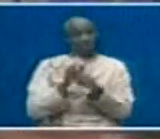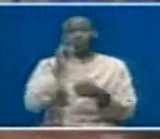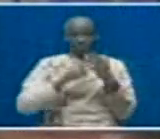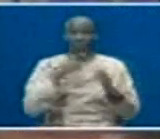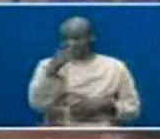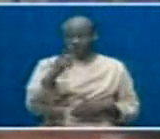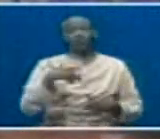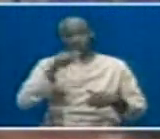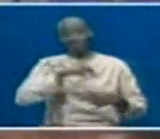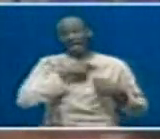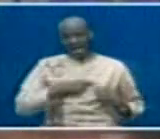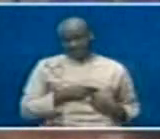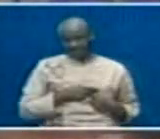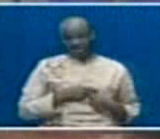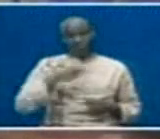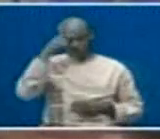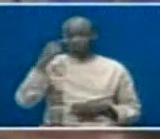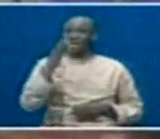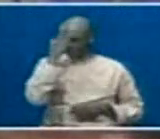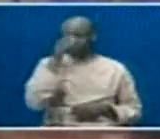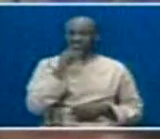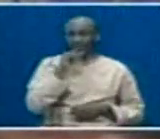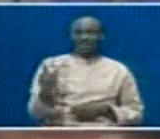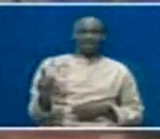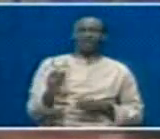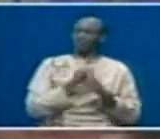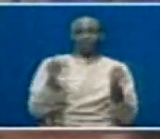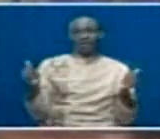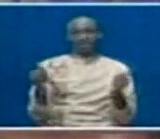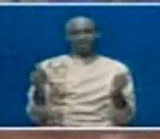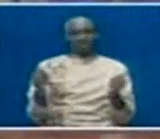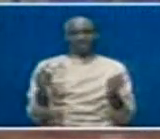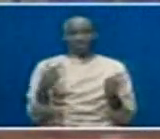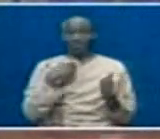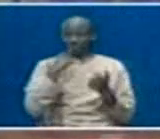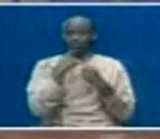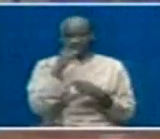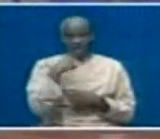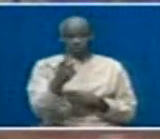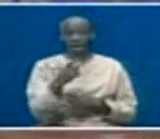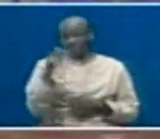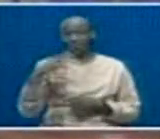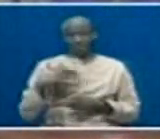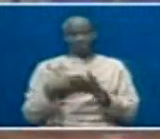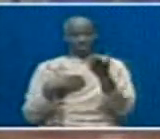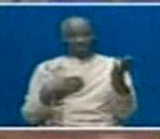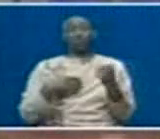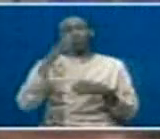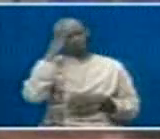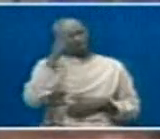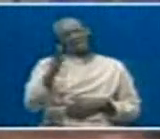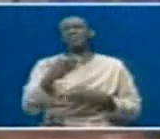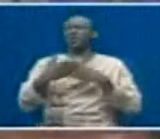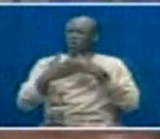is from my heart. And because I know the man so well. And like I said to you, there are other guys who know Ali